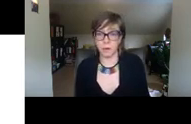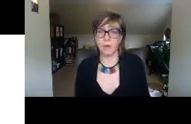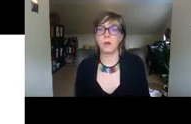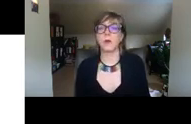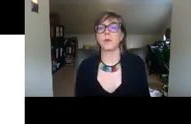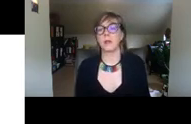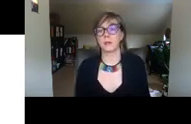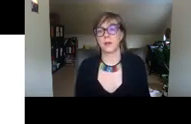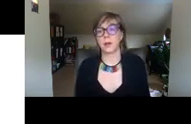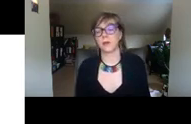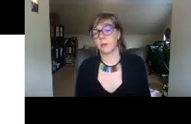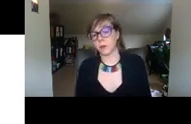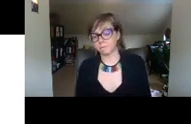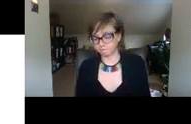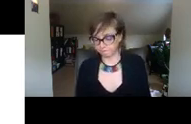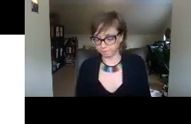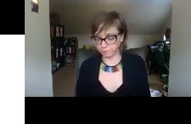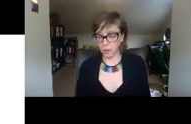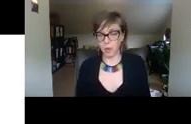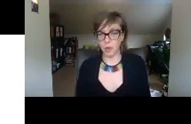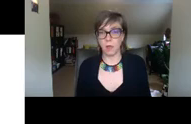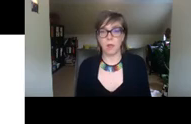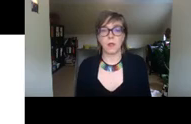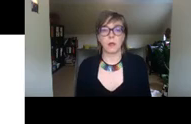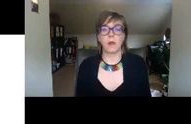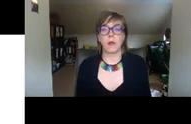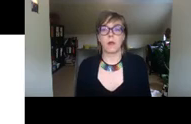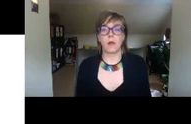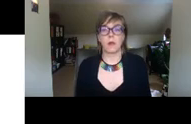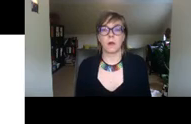income related to healthcare interpreting.